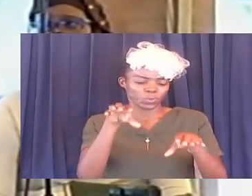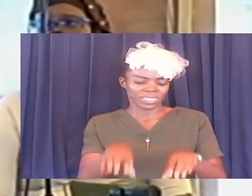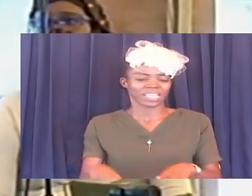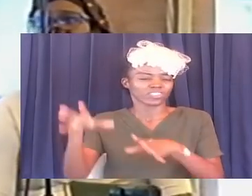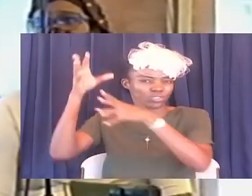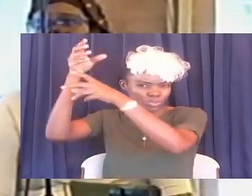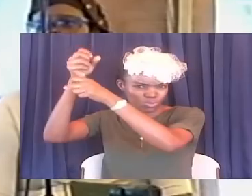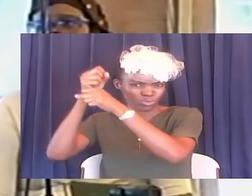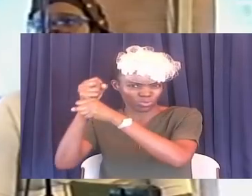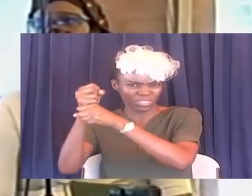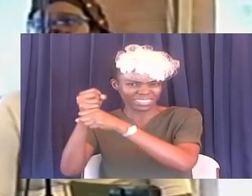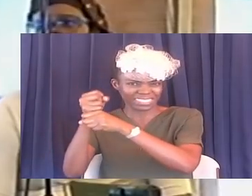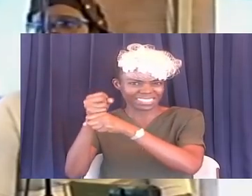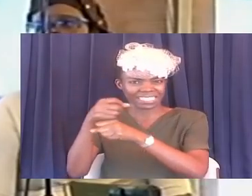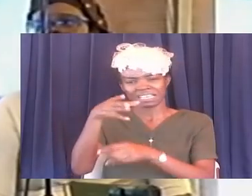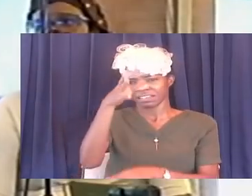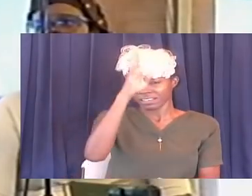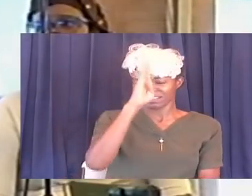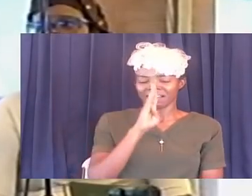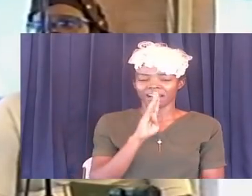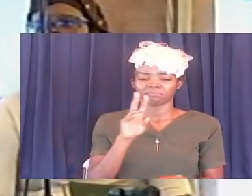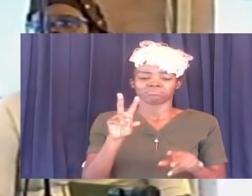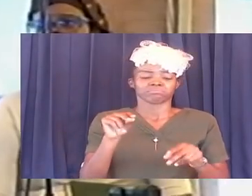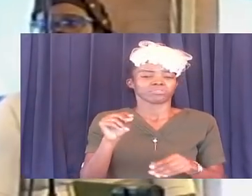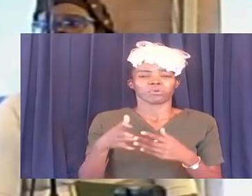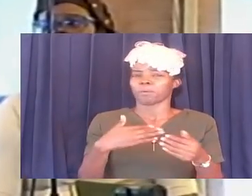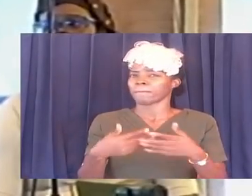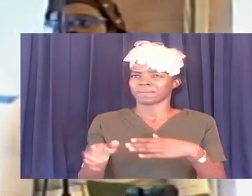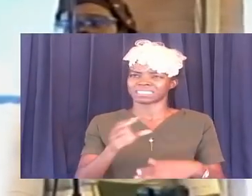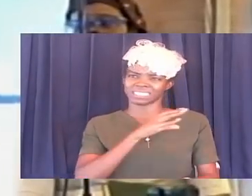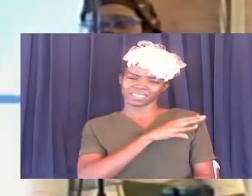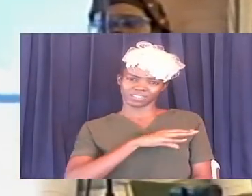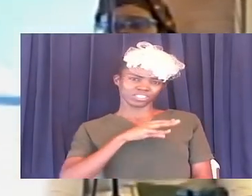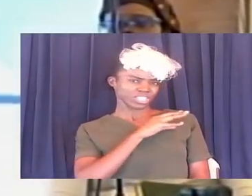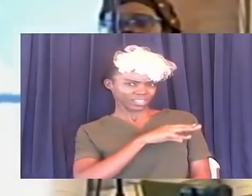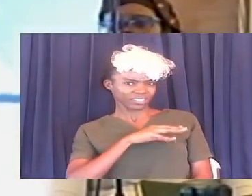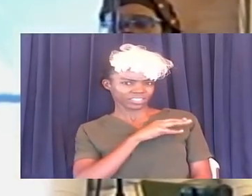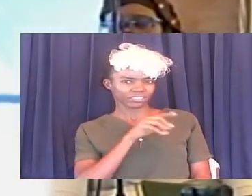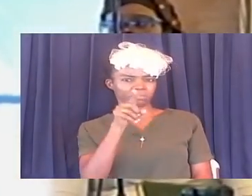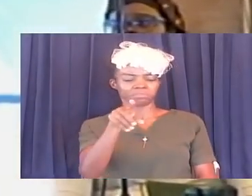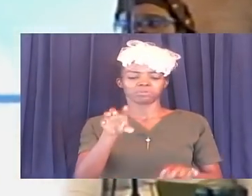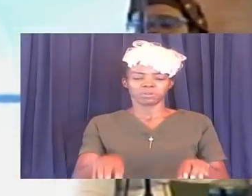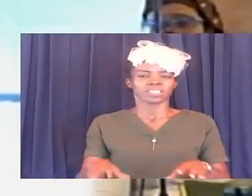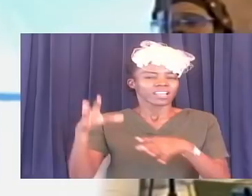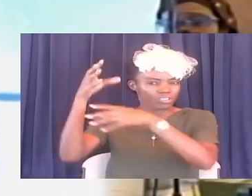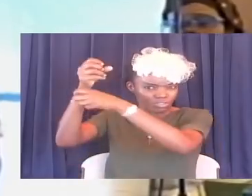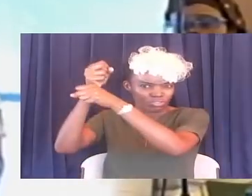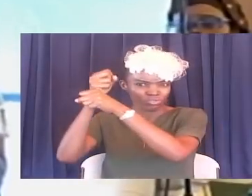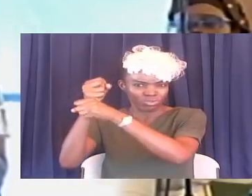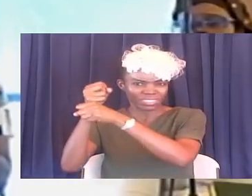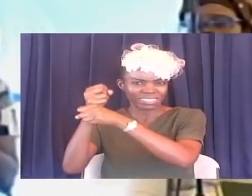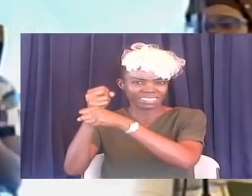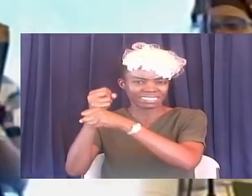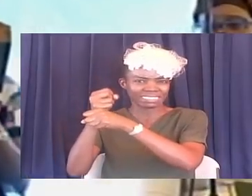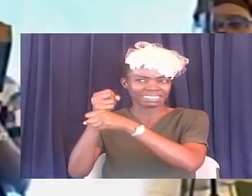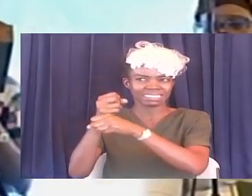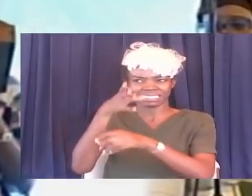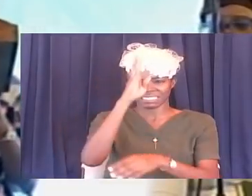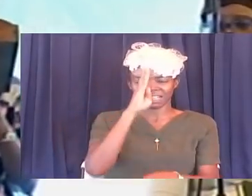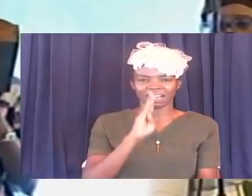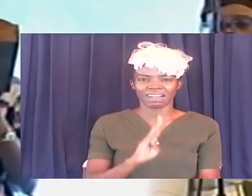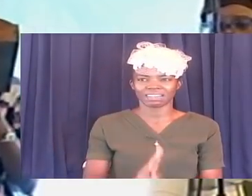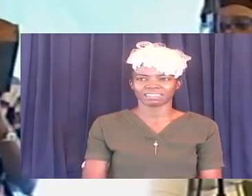Hallelujah. The challenges and the trials are only but for a time. Hallelujah. But don't sell out